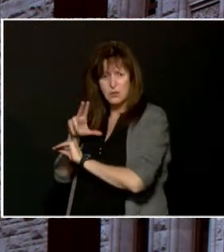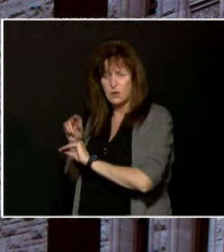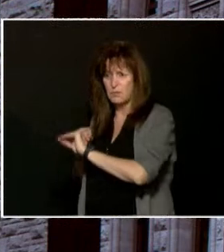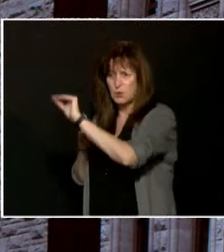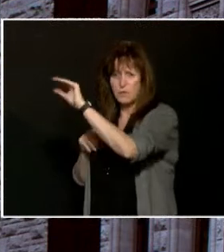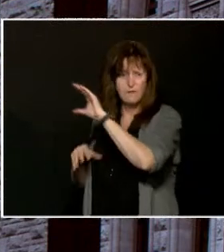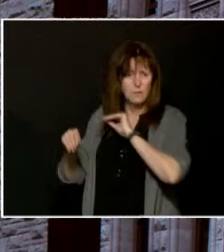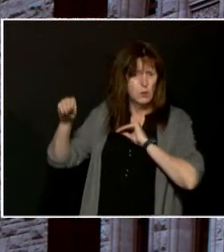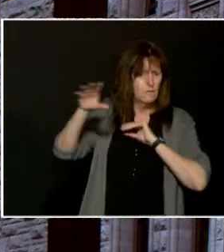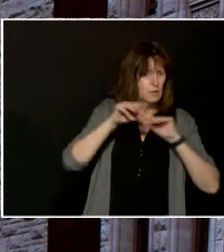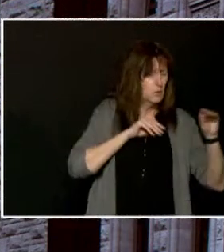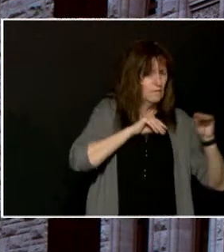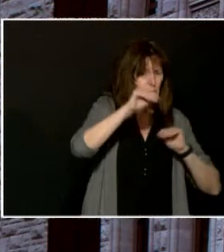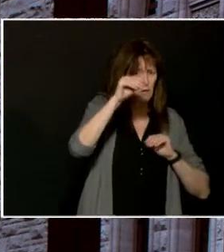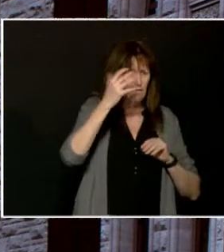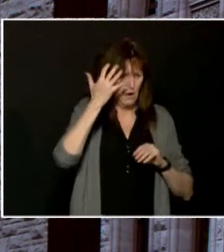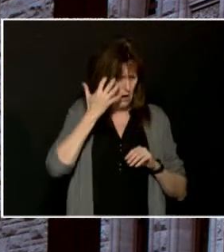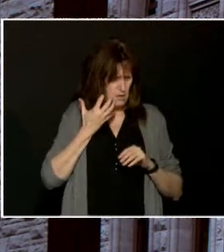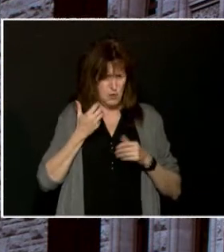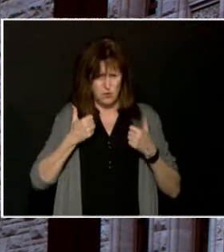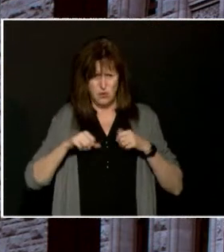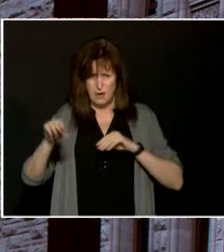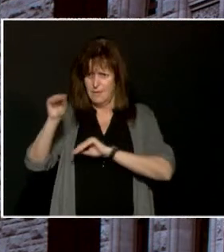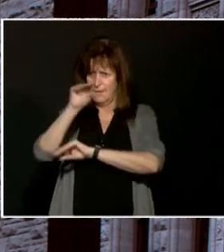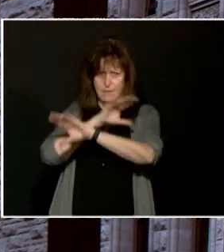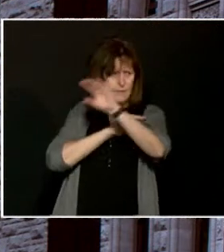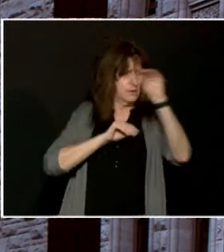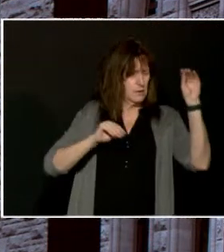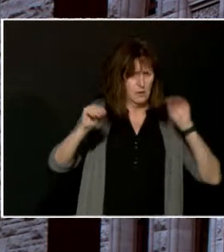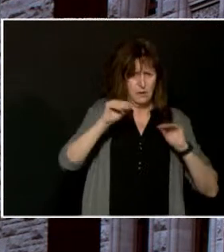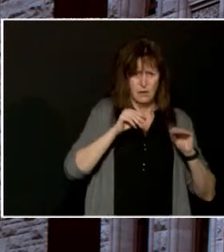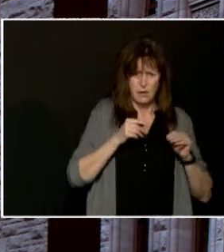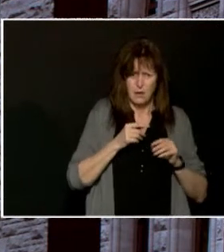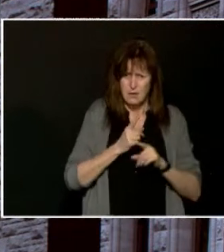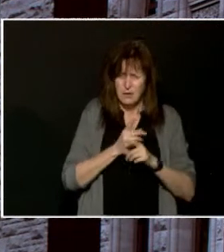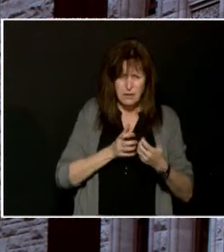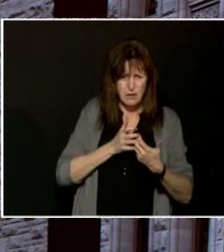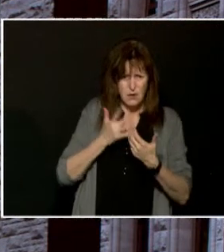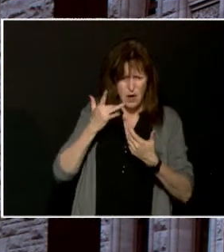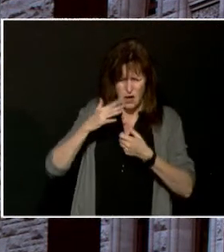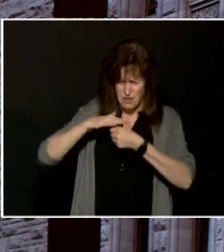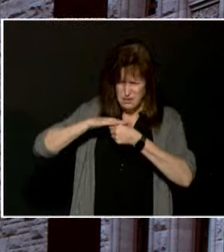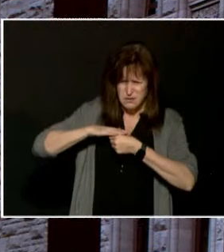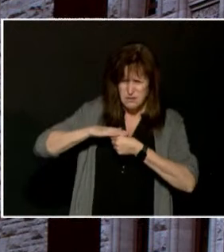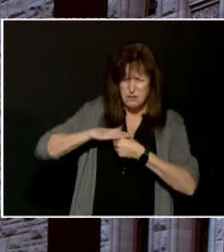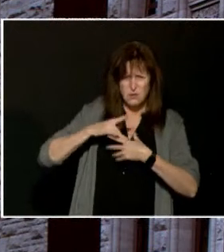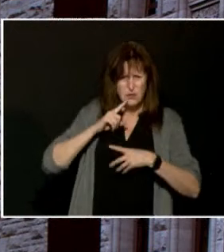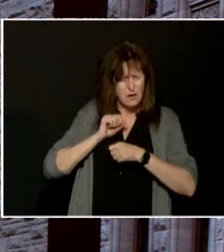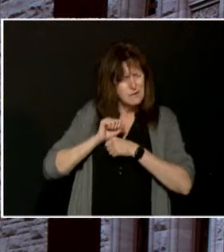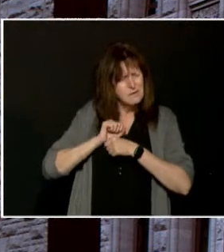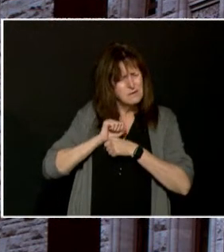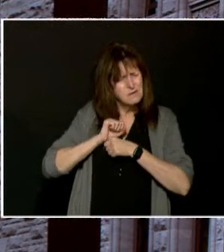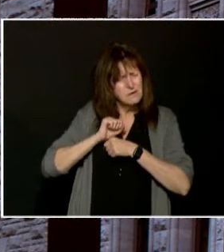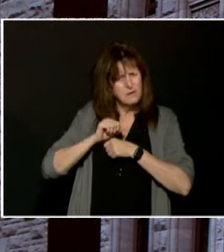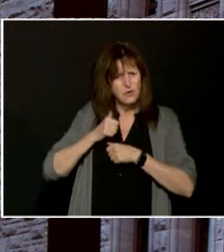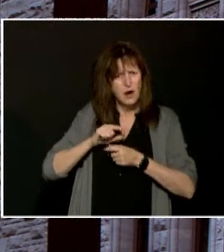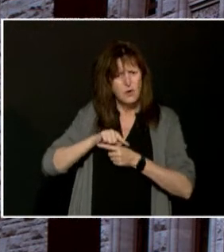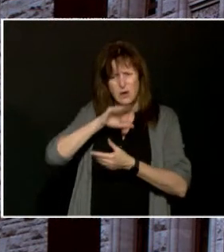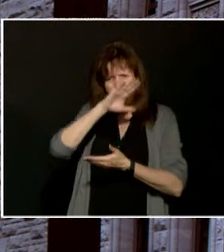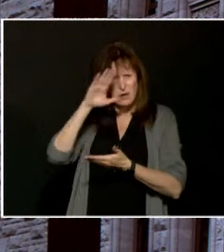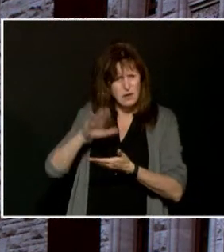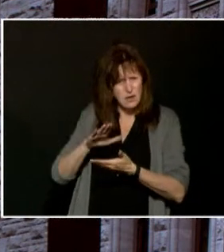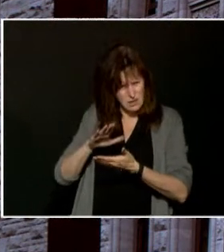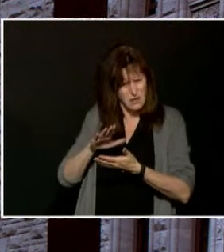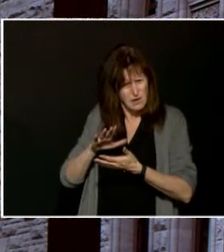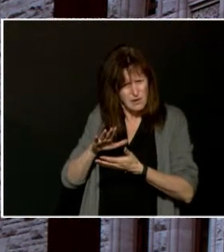to structure an optimism of getting those numbers down and returning to functionality in the regular wards as well as